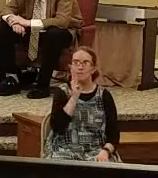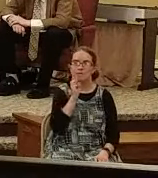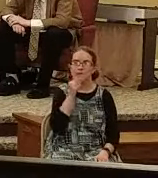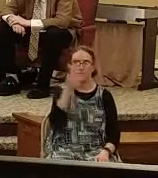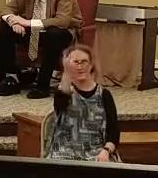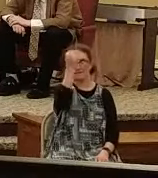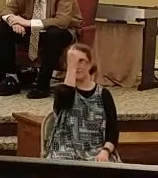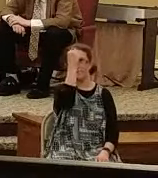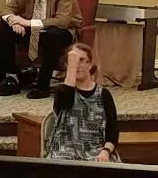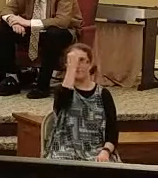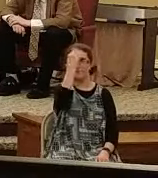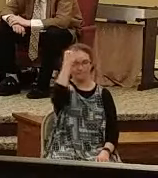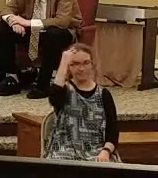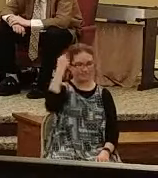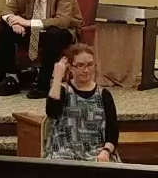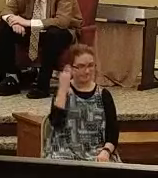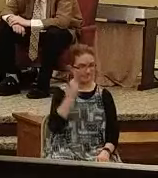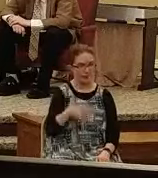sprinkled, folks.